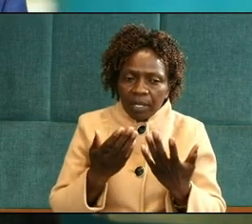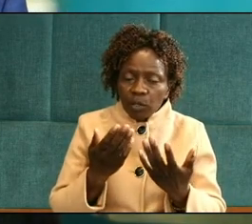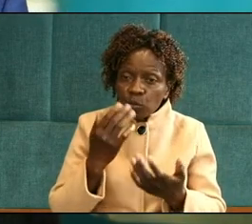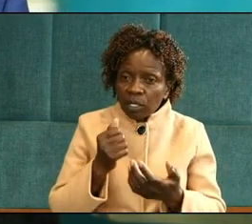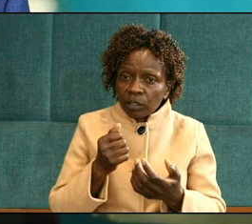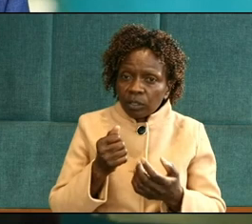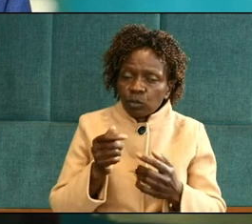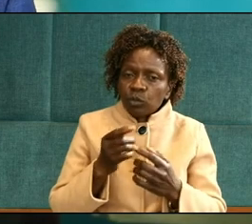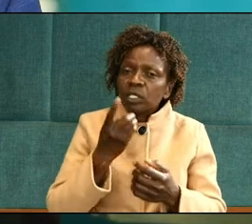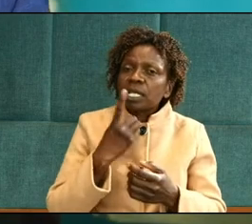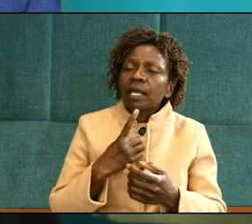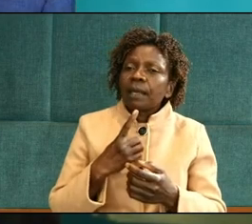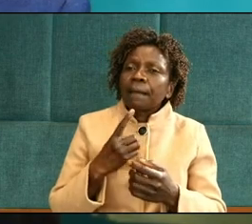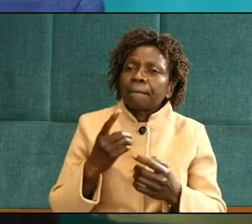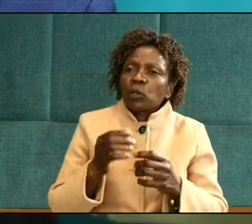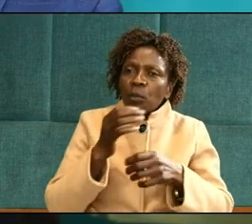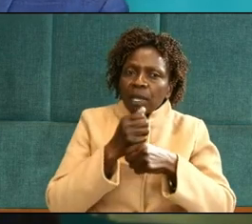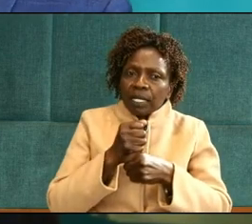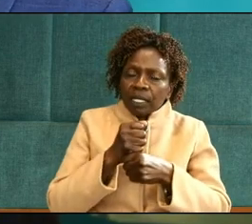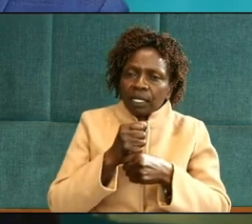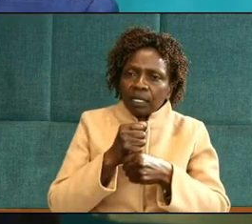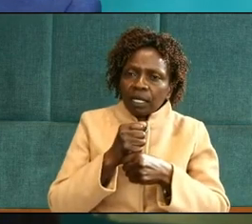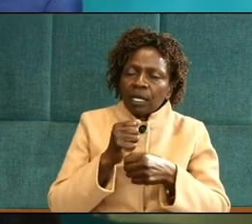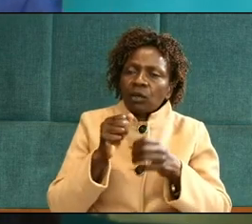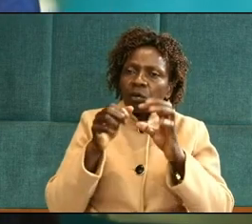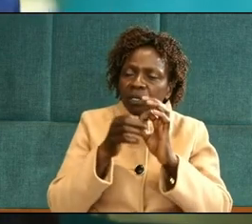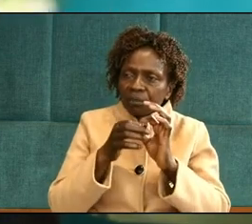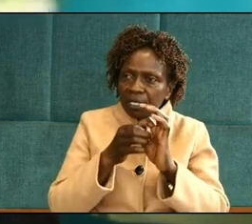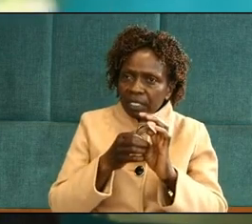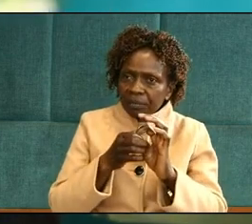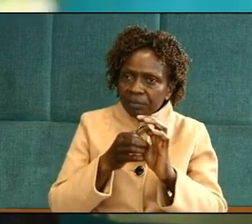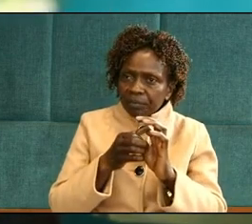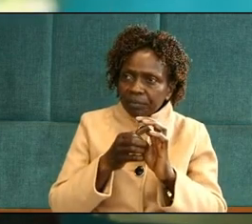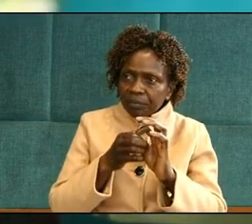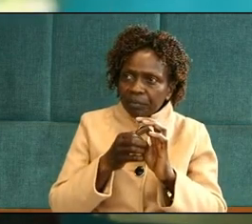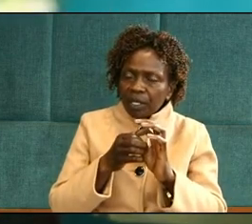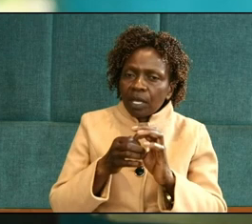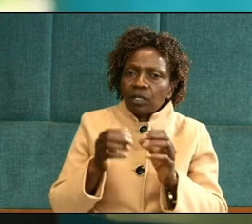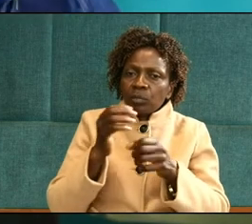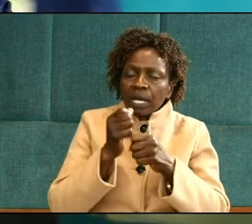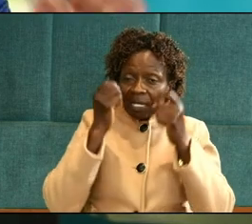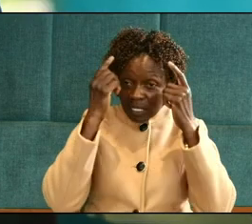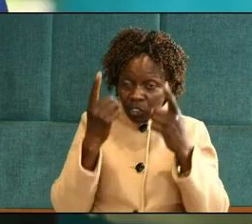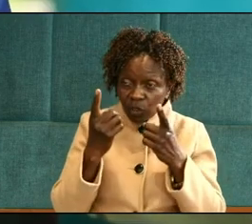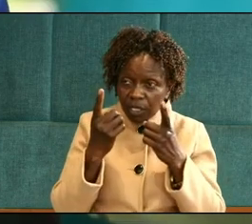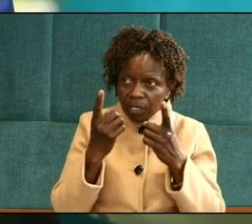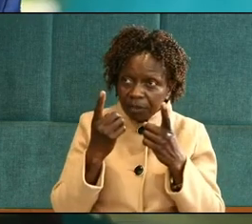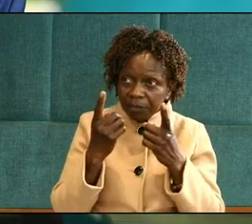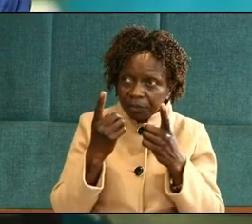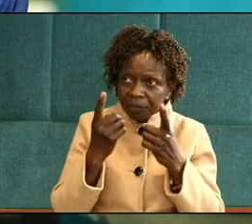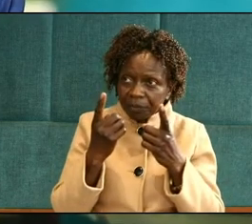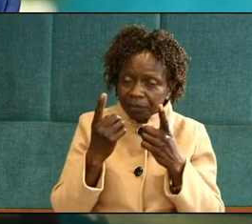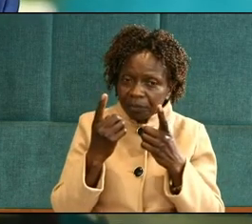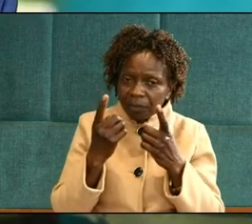commitment. But I want to remind you that decision is the right decision, especially if it is a